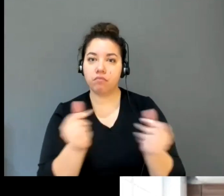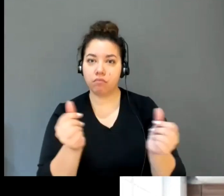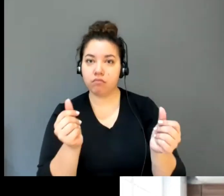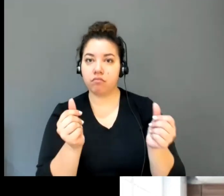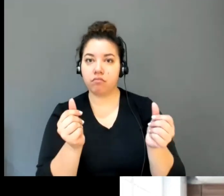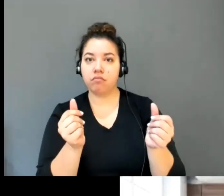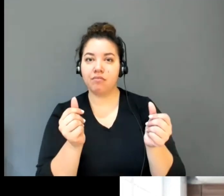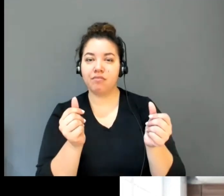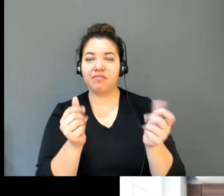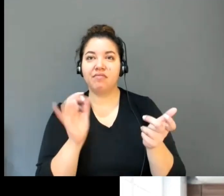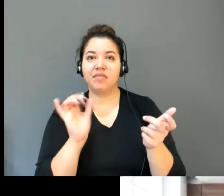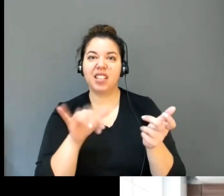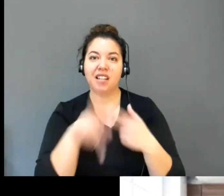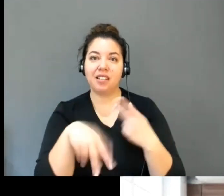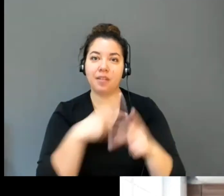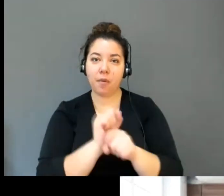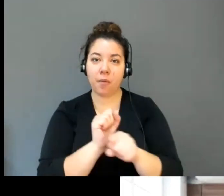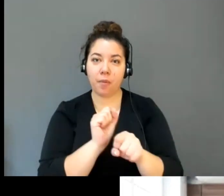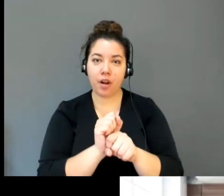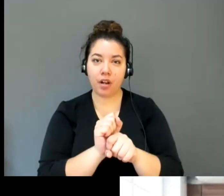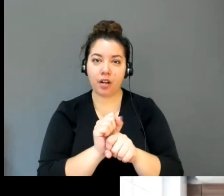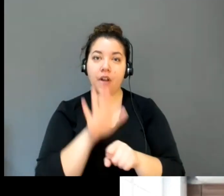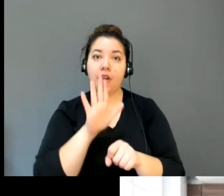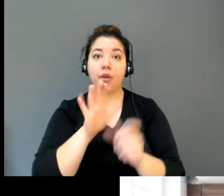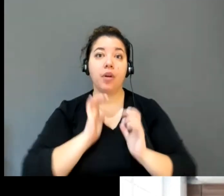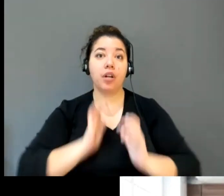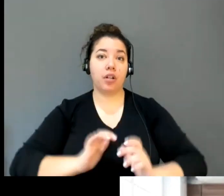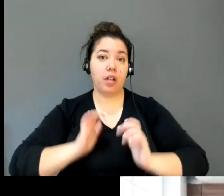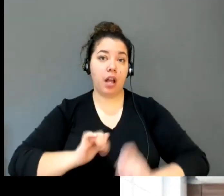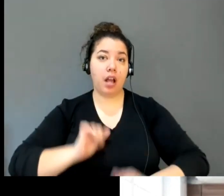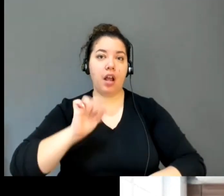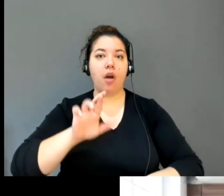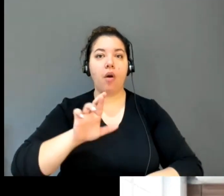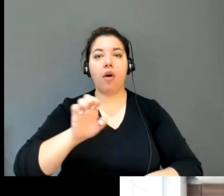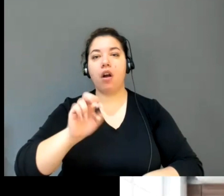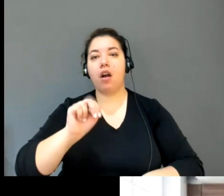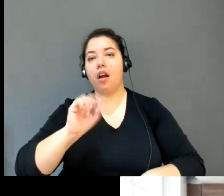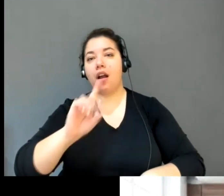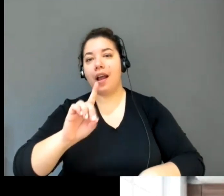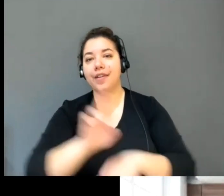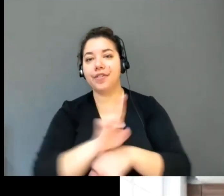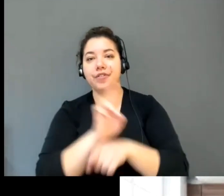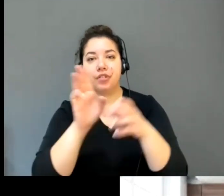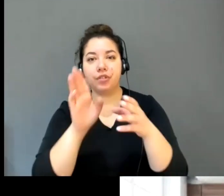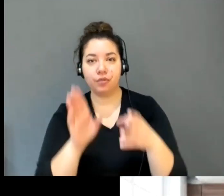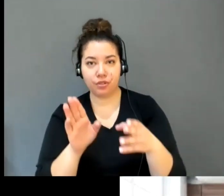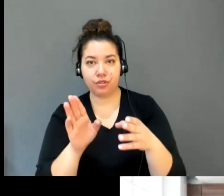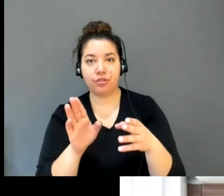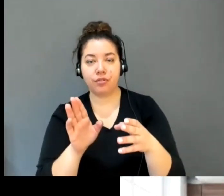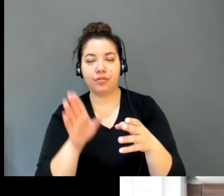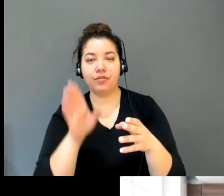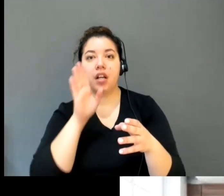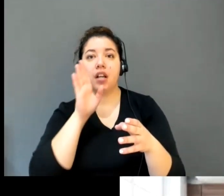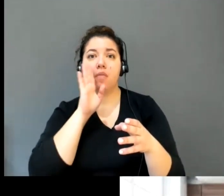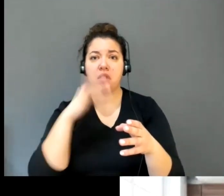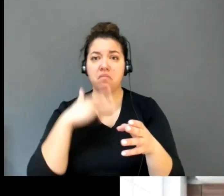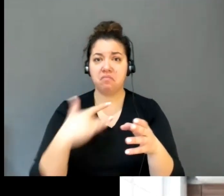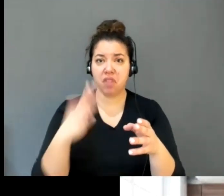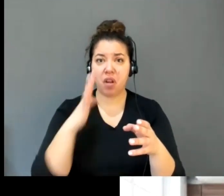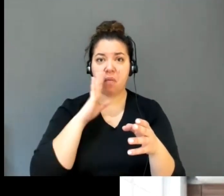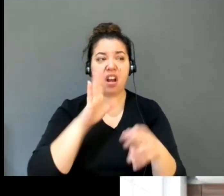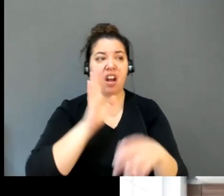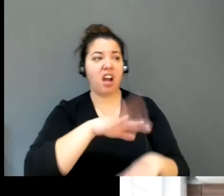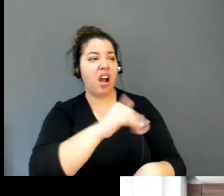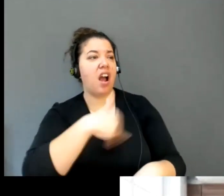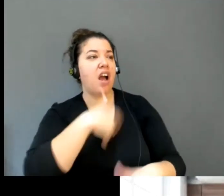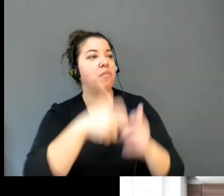your clients or your end users, if you're on a local help desk, they will traditionally tell you what the problems are, and after